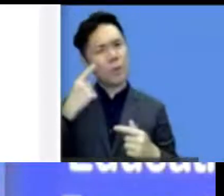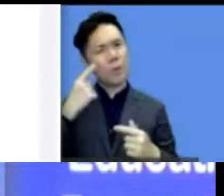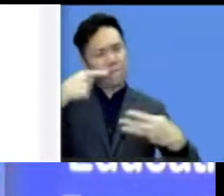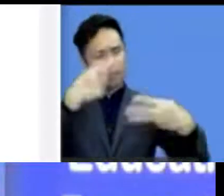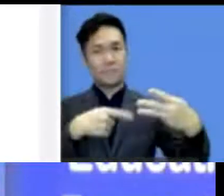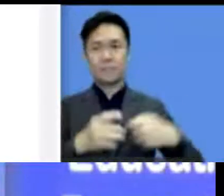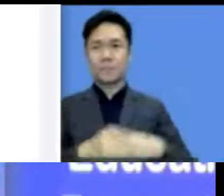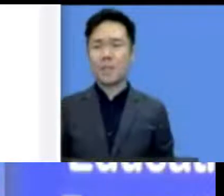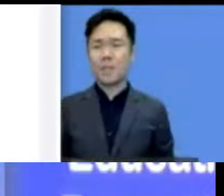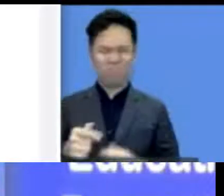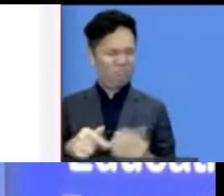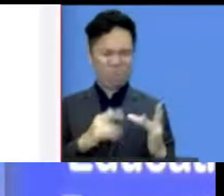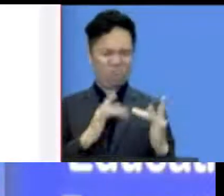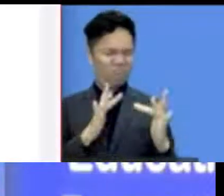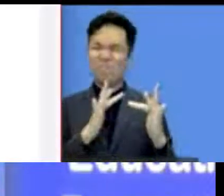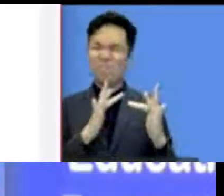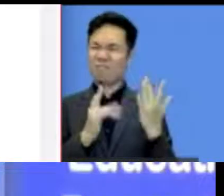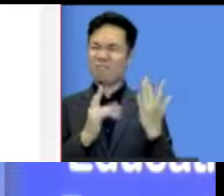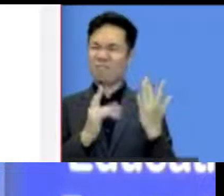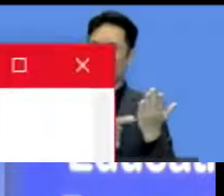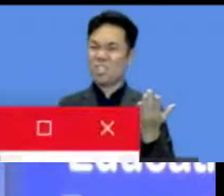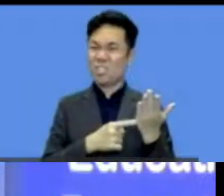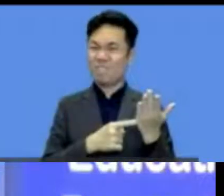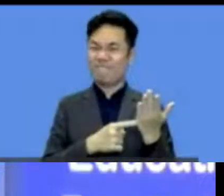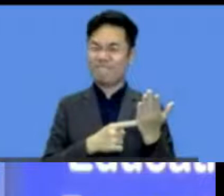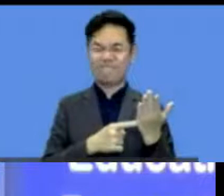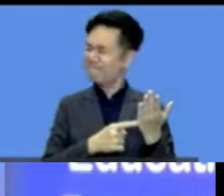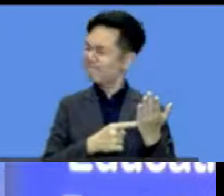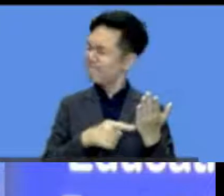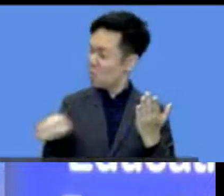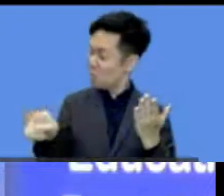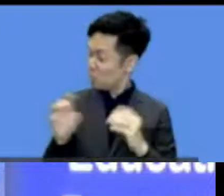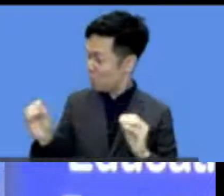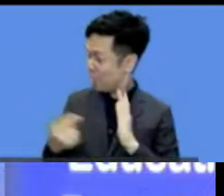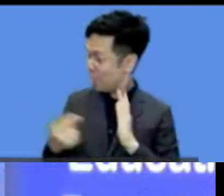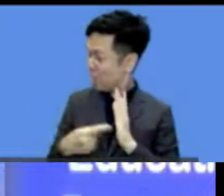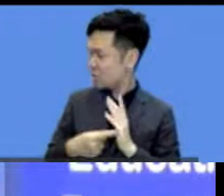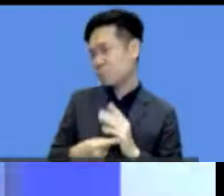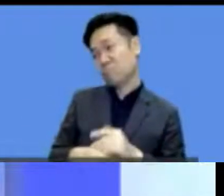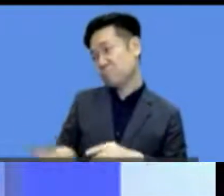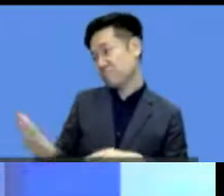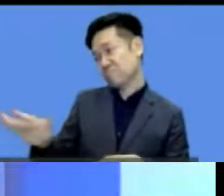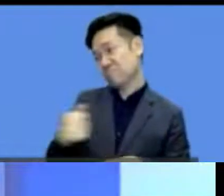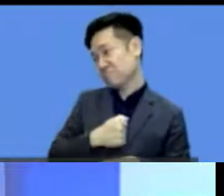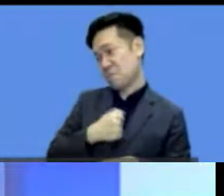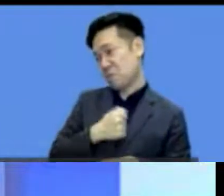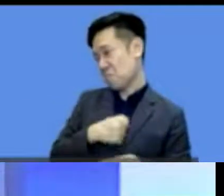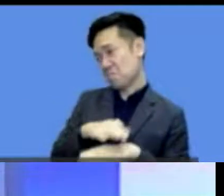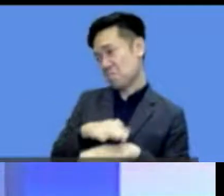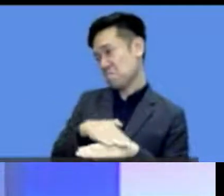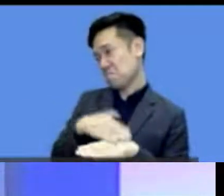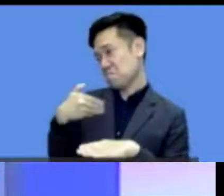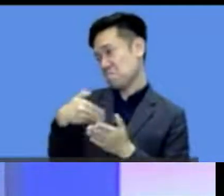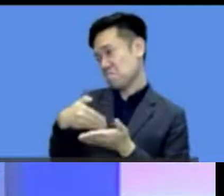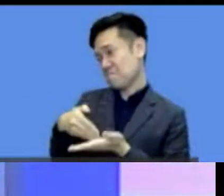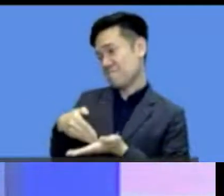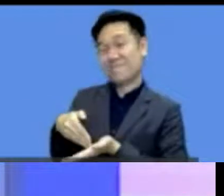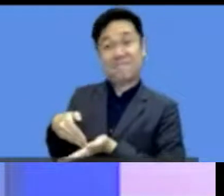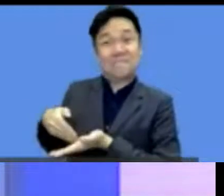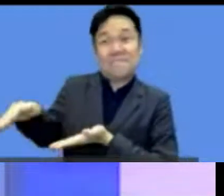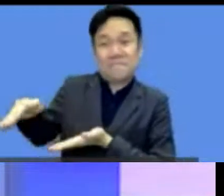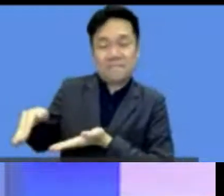let technology divide people. You know, we have to bridge those divides. That's what technology is for. So moving forward, I